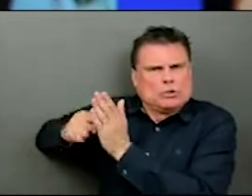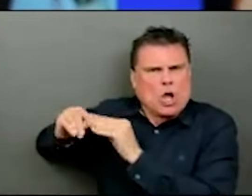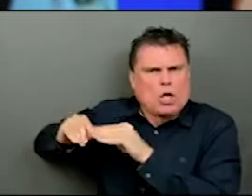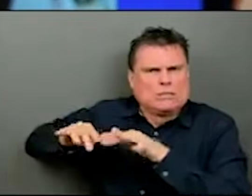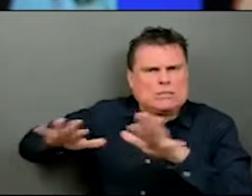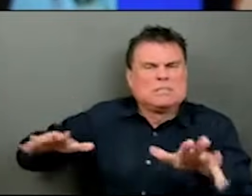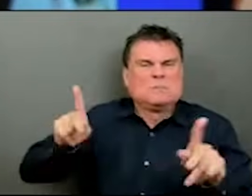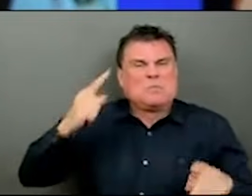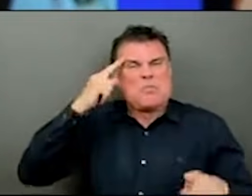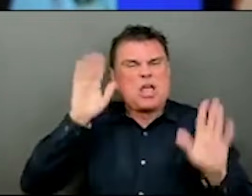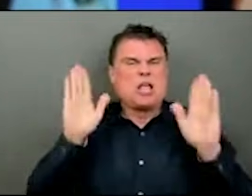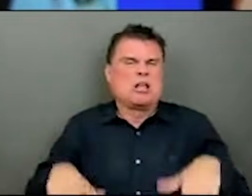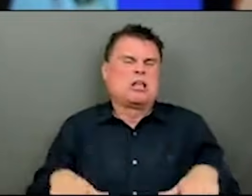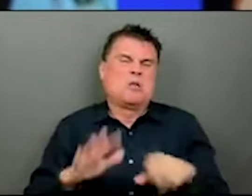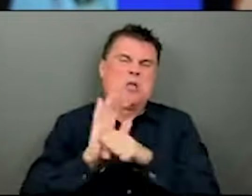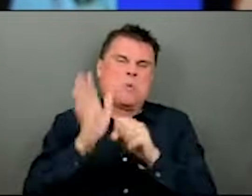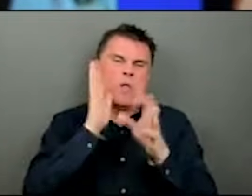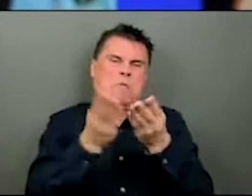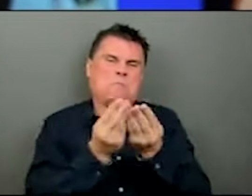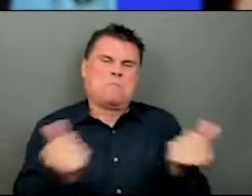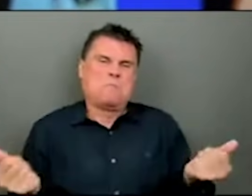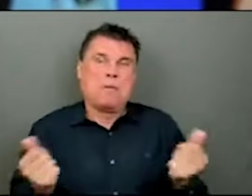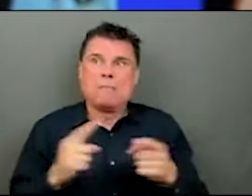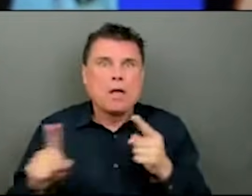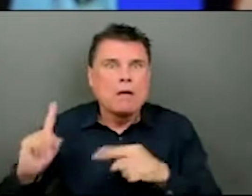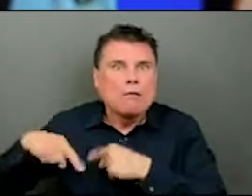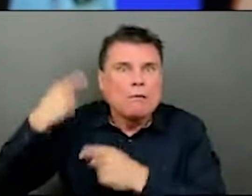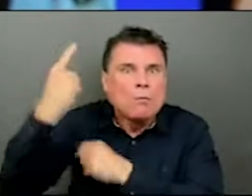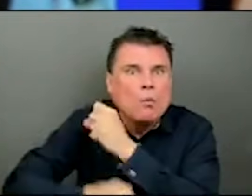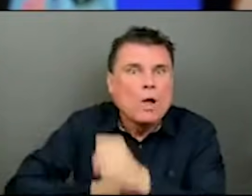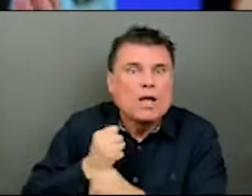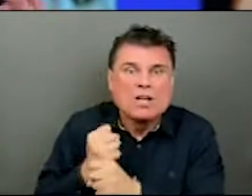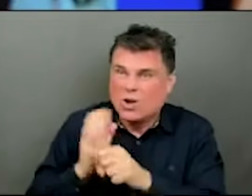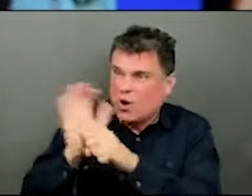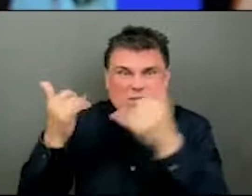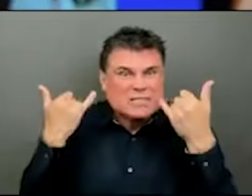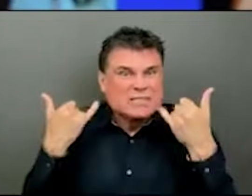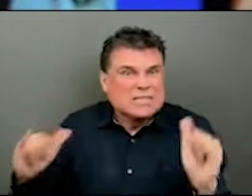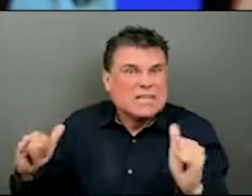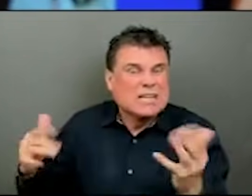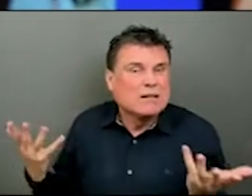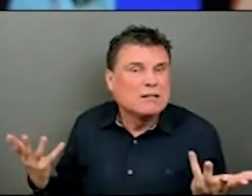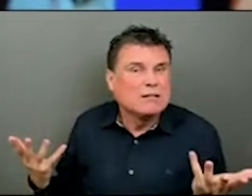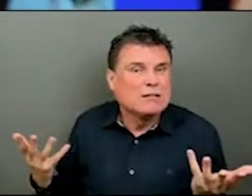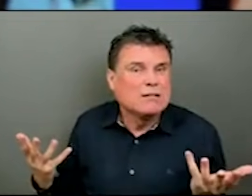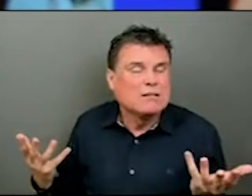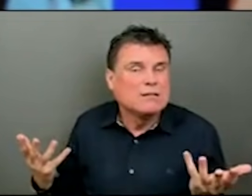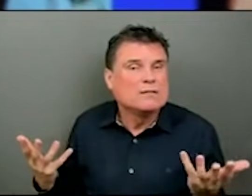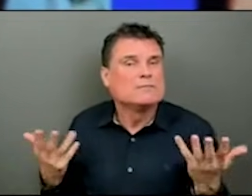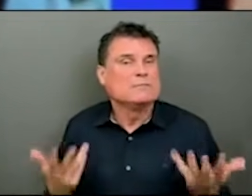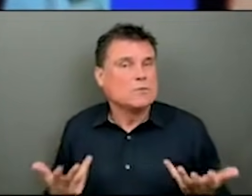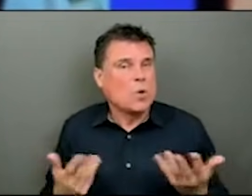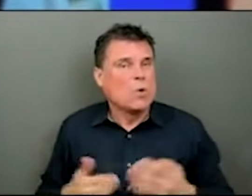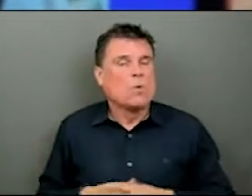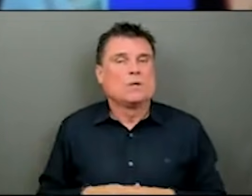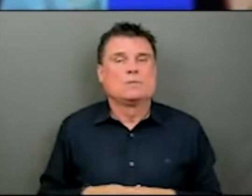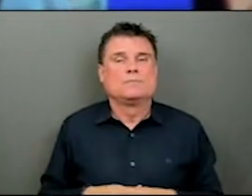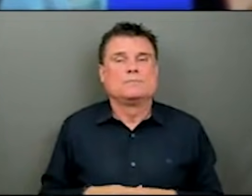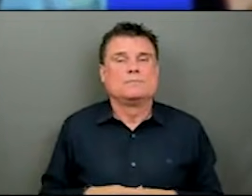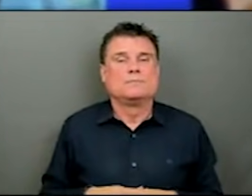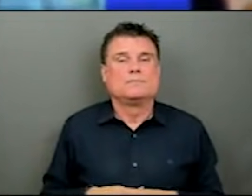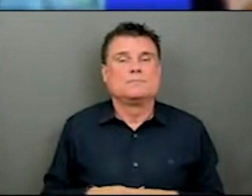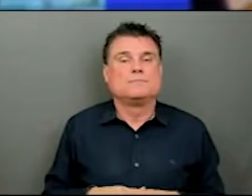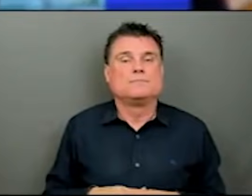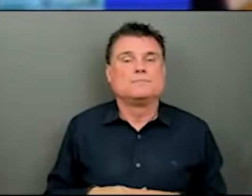still be here a year later. But the objective of the province, and that was involved, I have to say, Greg Davignon, the BC